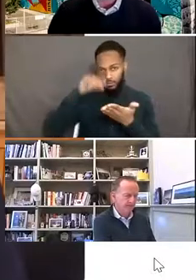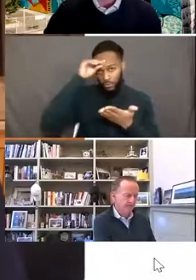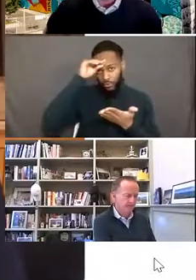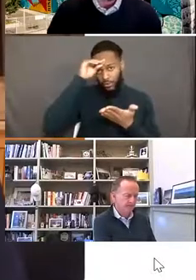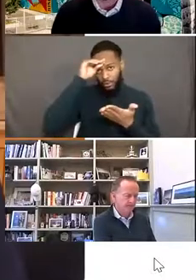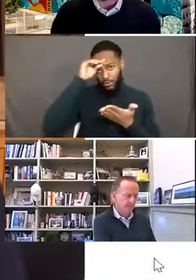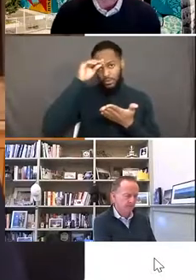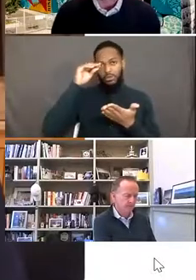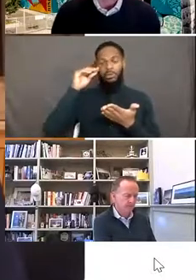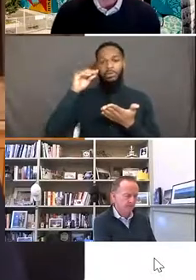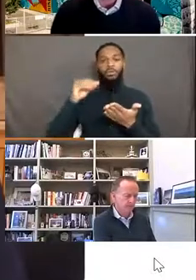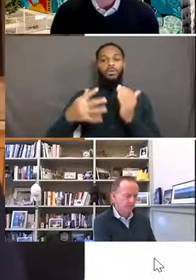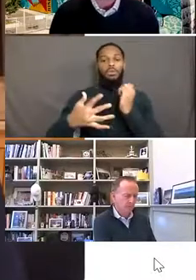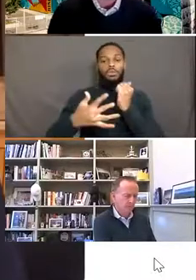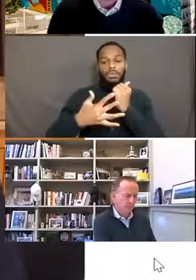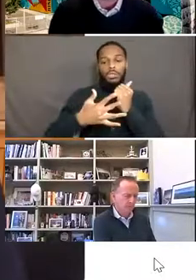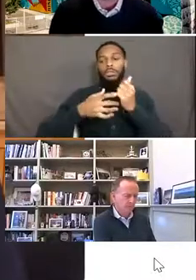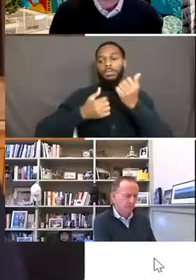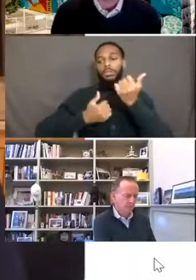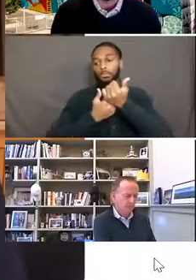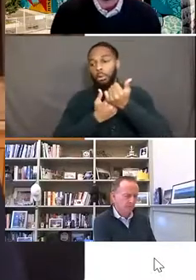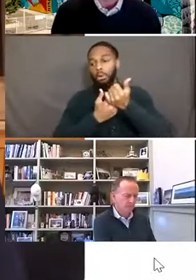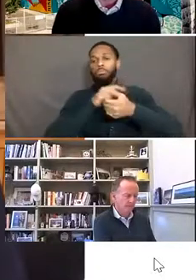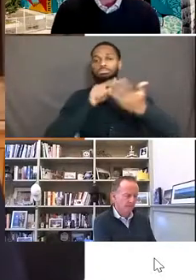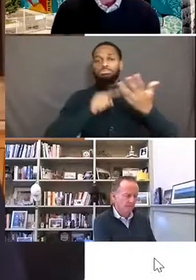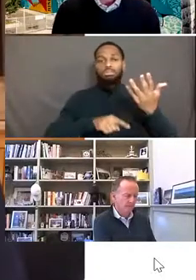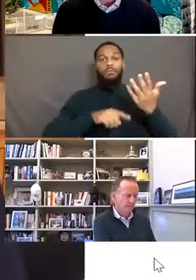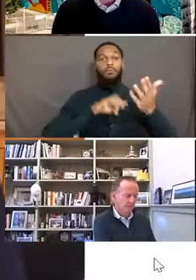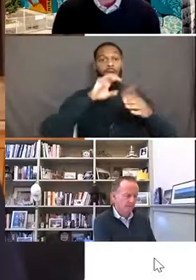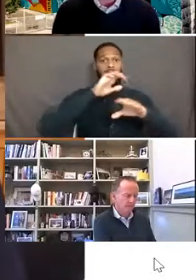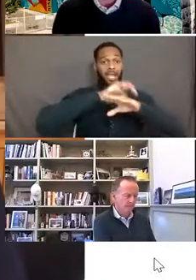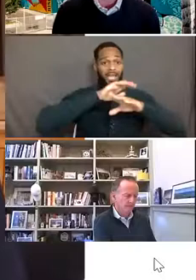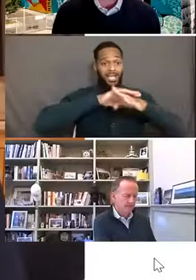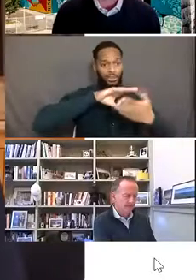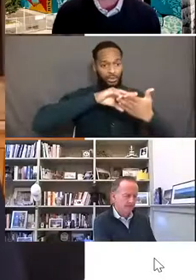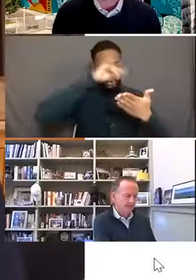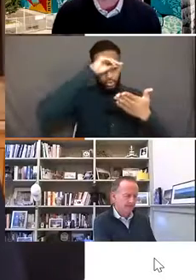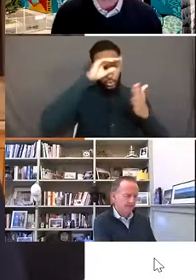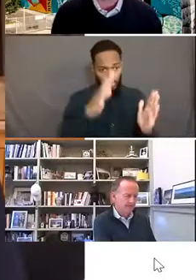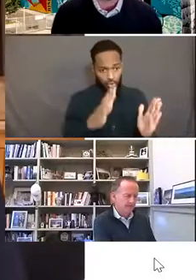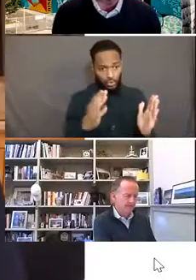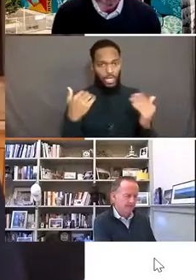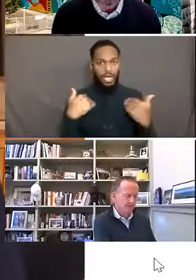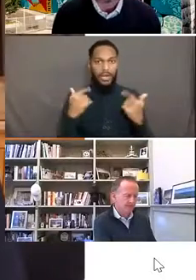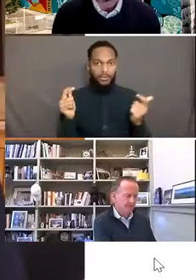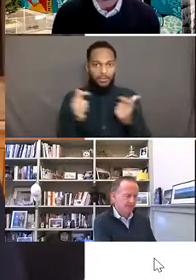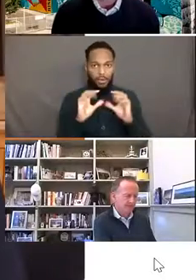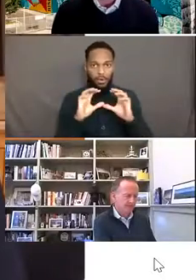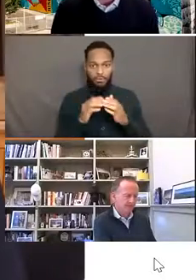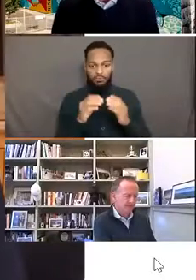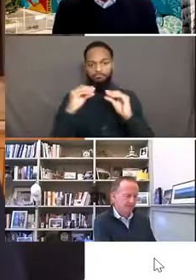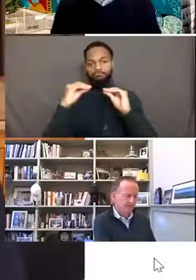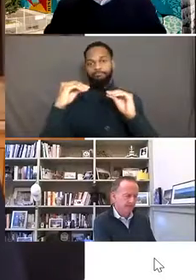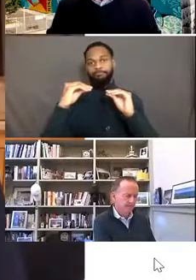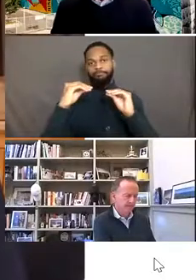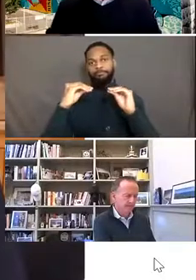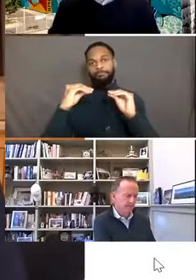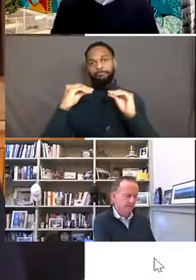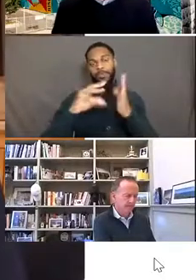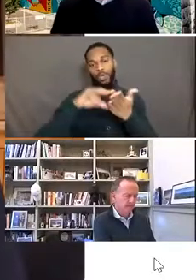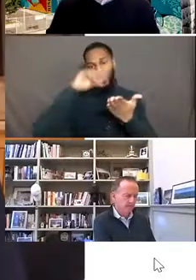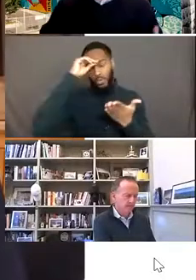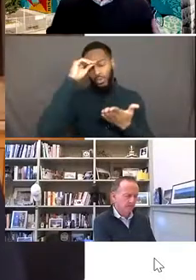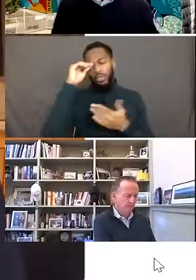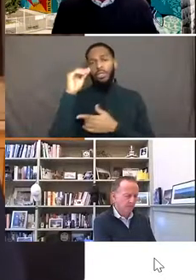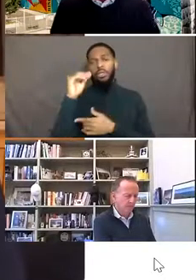tech support, et cetera. For our English learners to be able to provide some small group instruction. For our early learners, some of